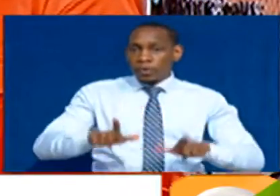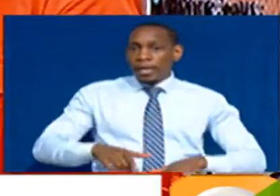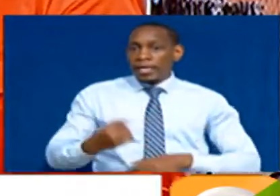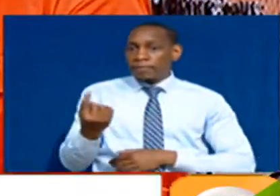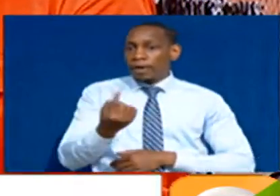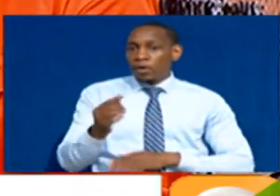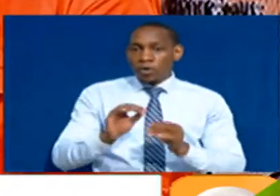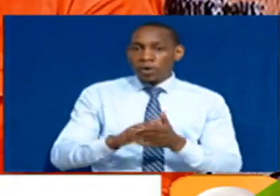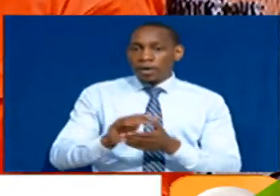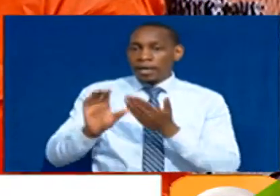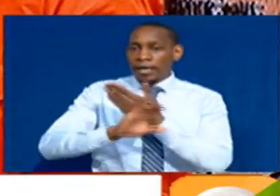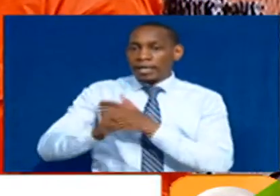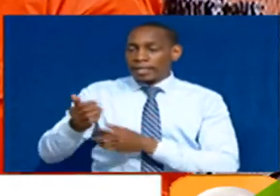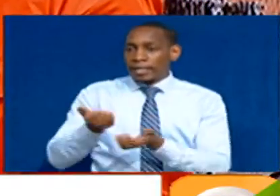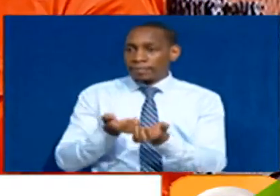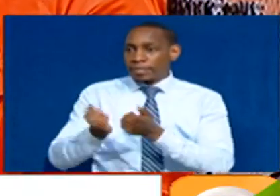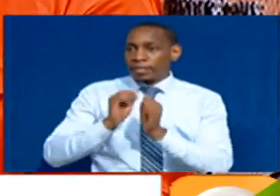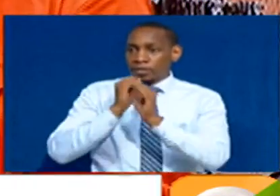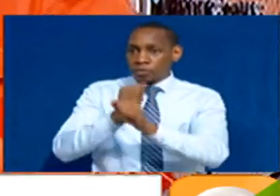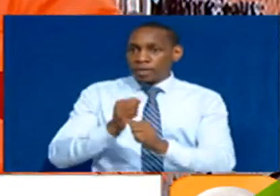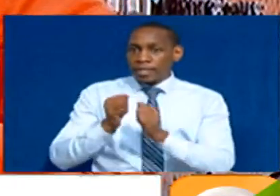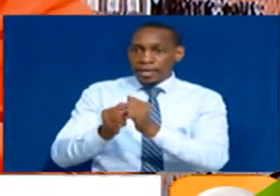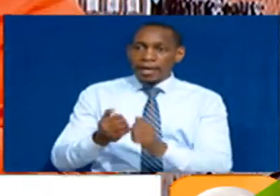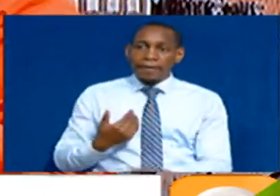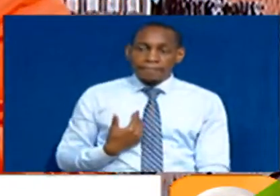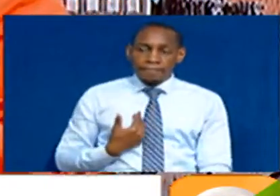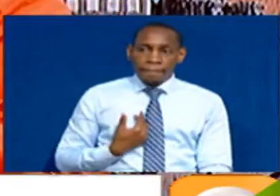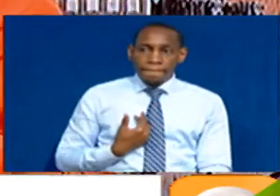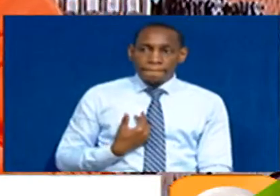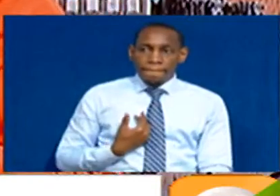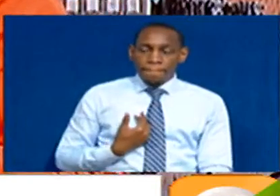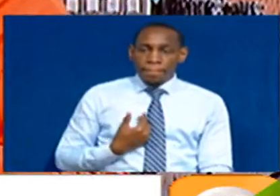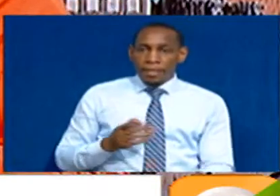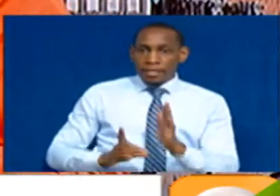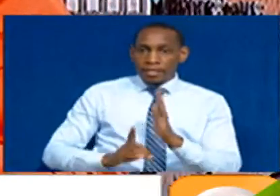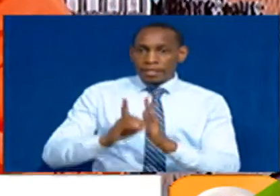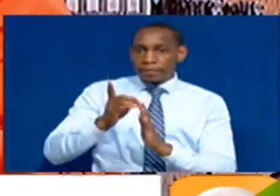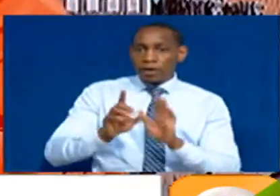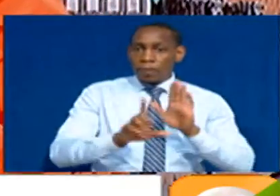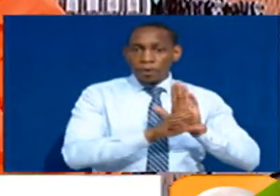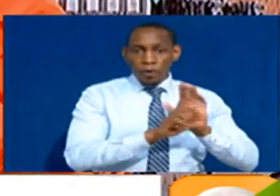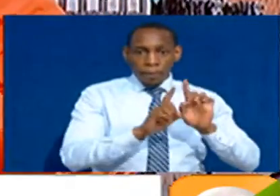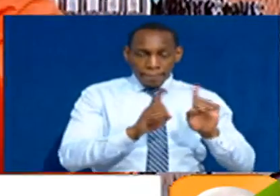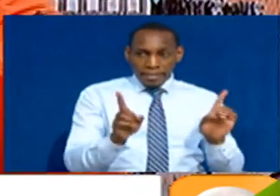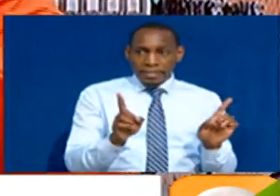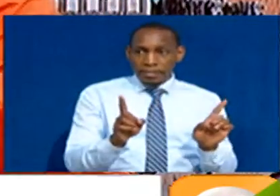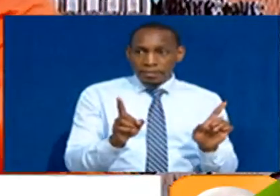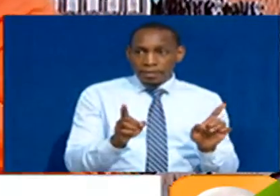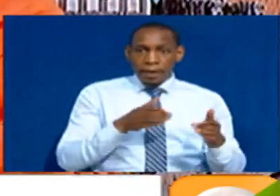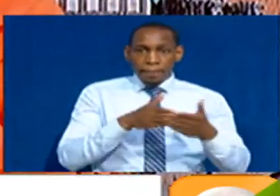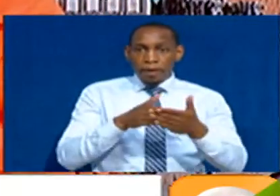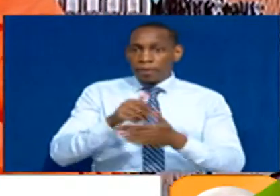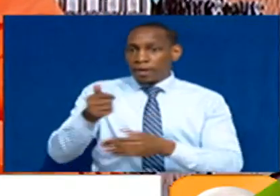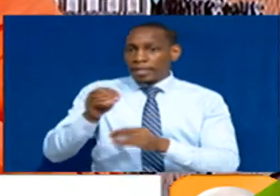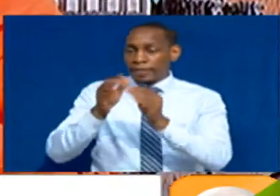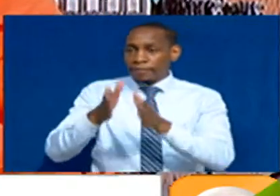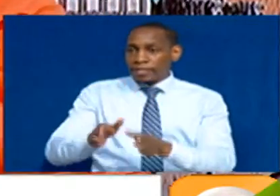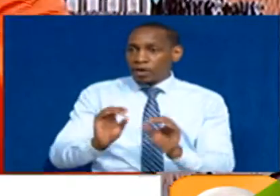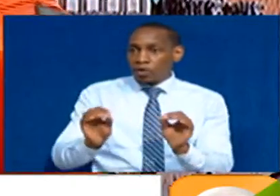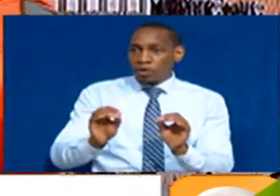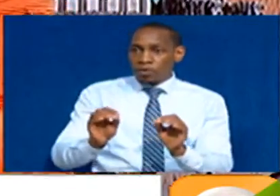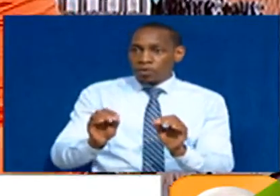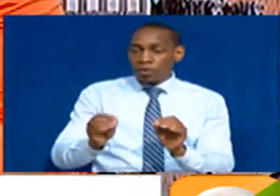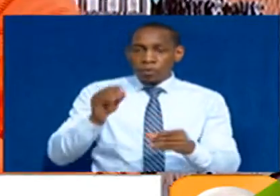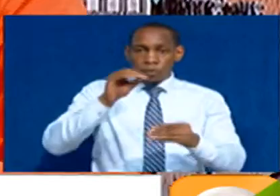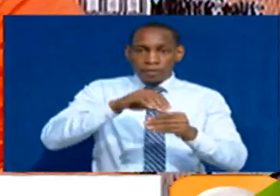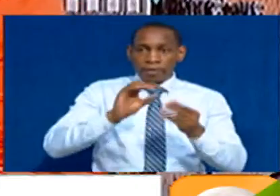other countries that you do business with. So develop legislation, but don't deter other